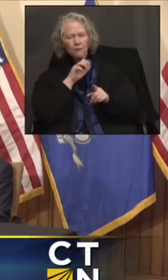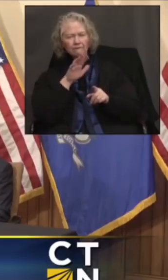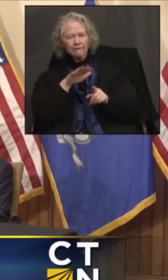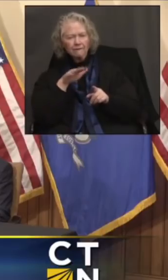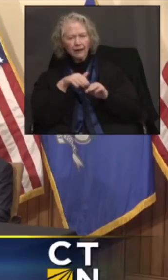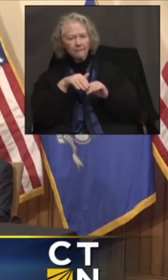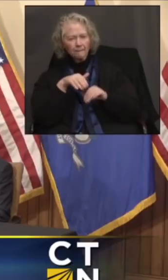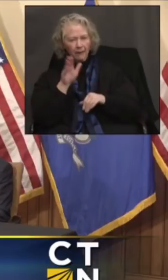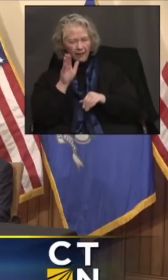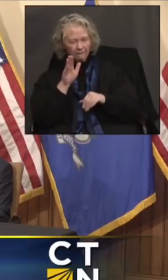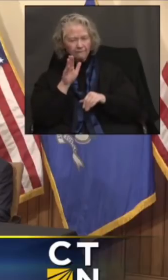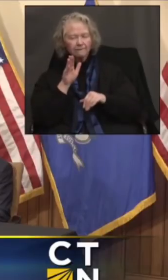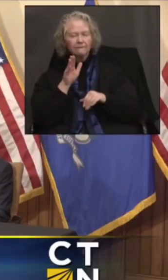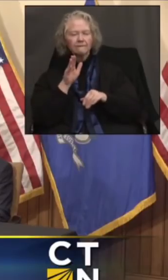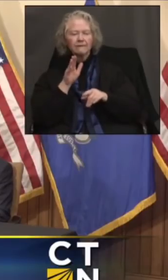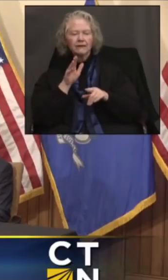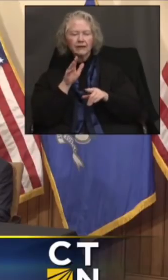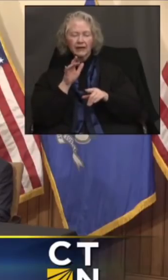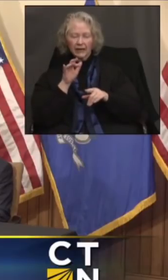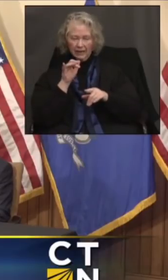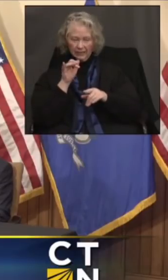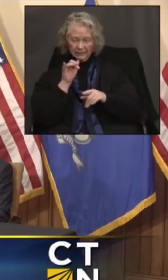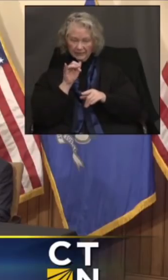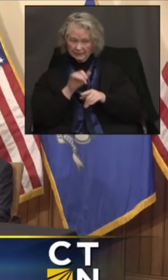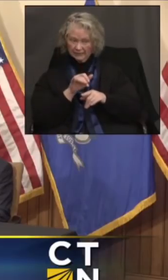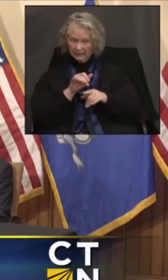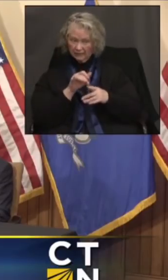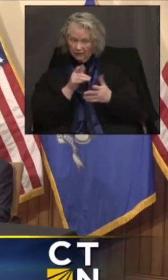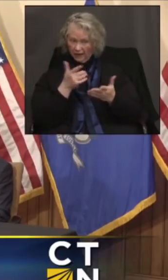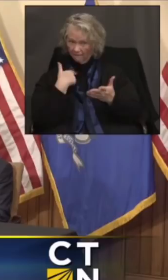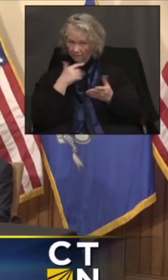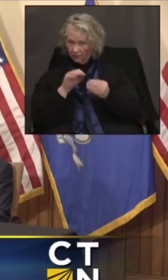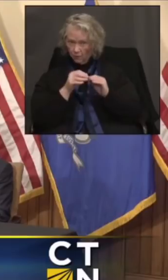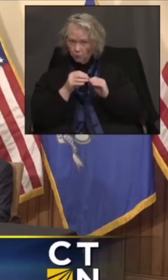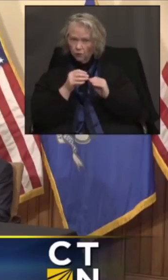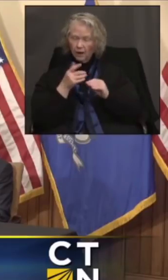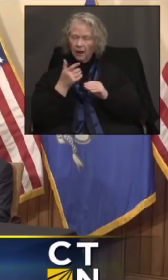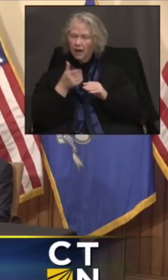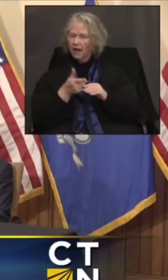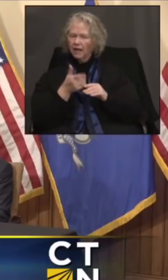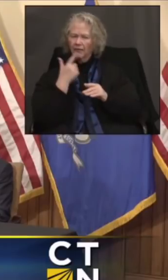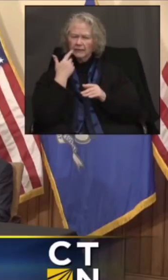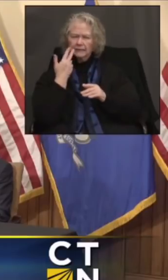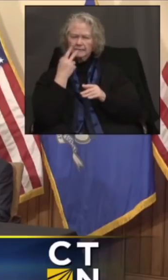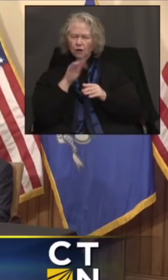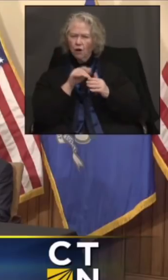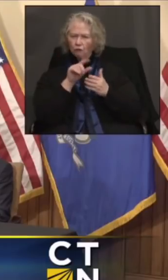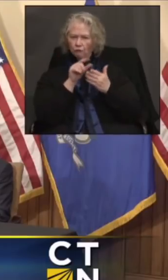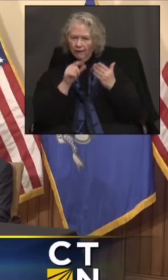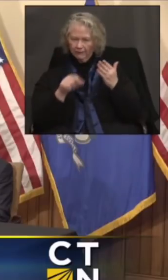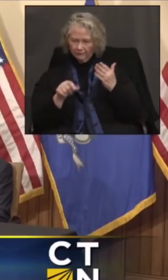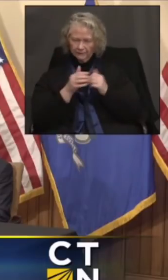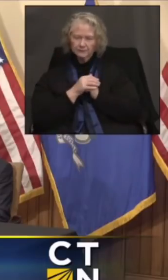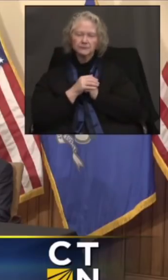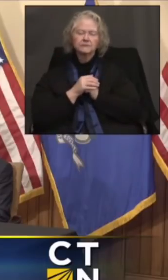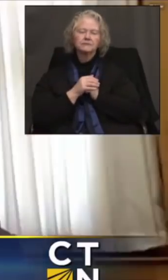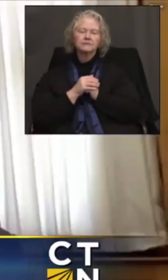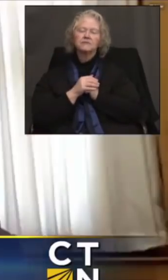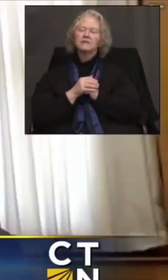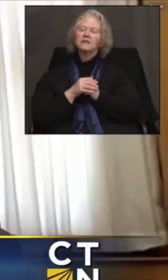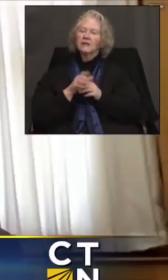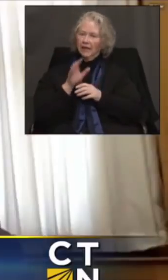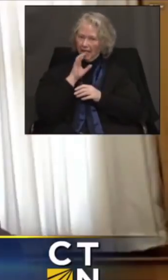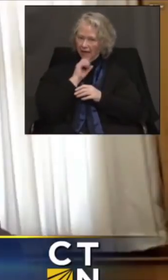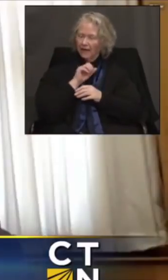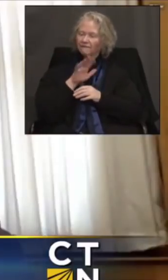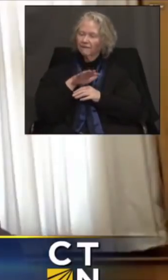that have been vaccinated and the percentage of 45 and over, do you have those numbers? I don't think they were on the graph. Sure. 55 and